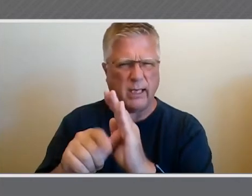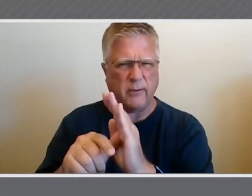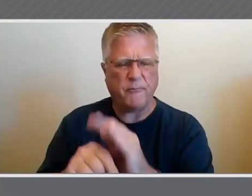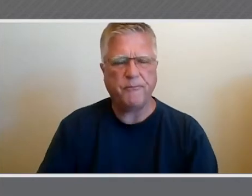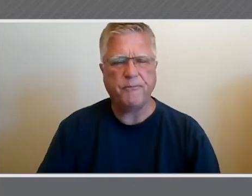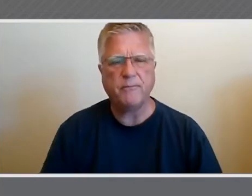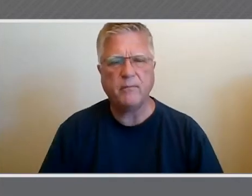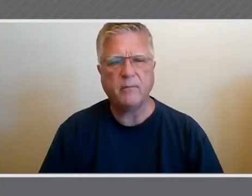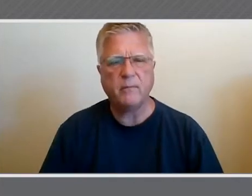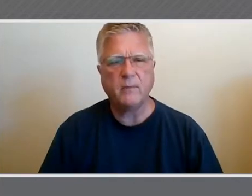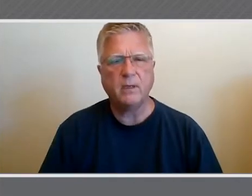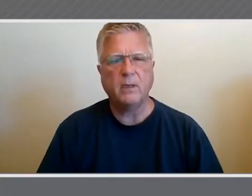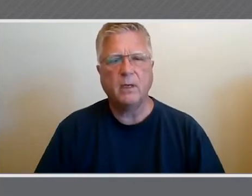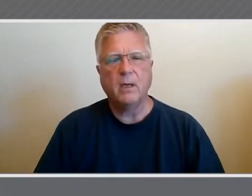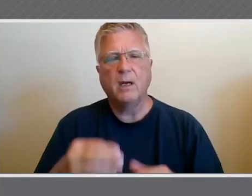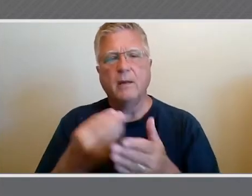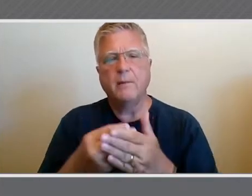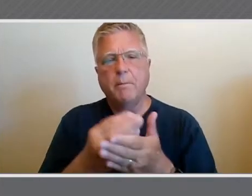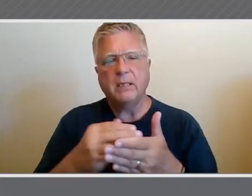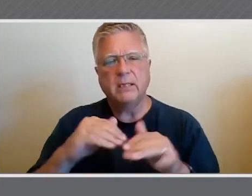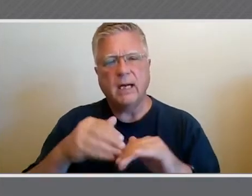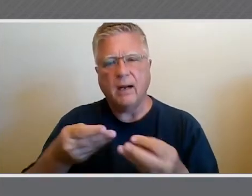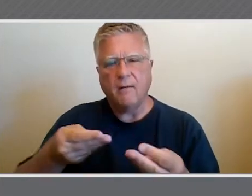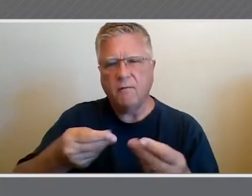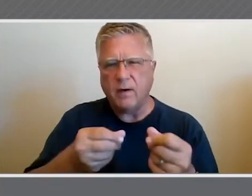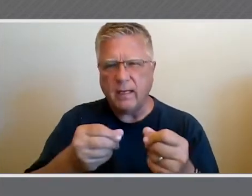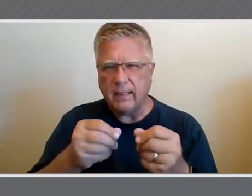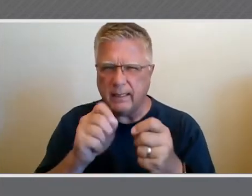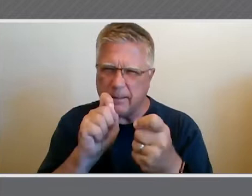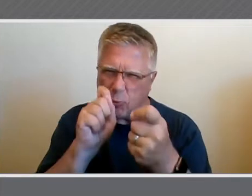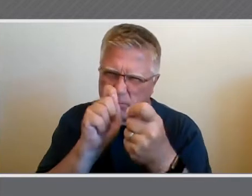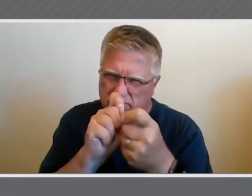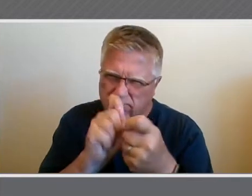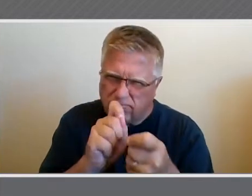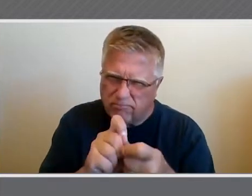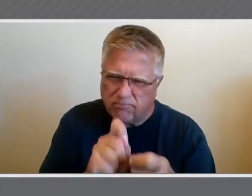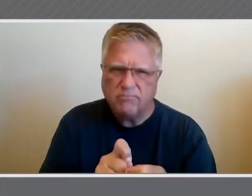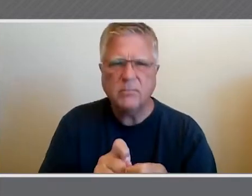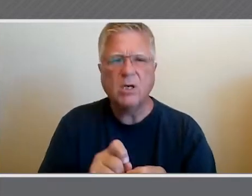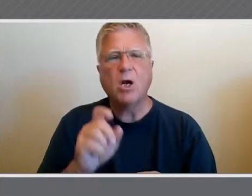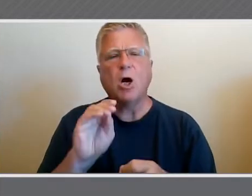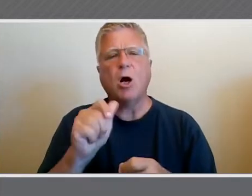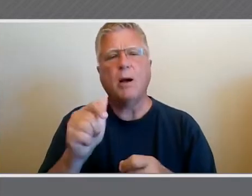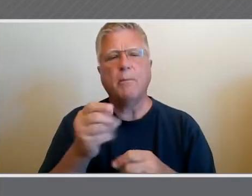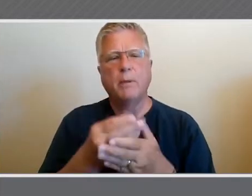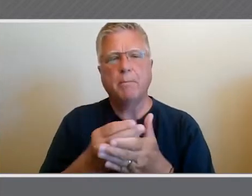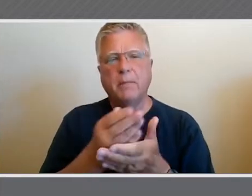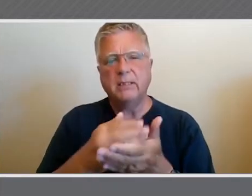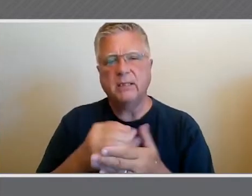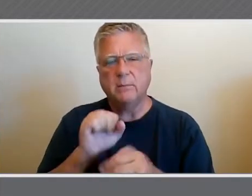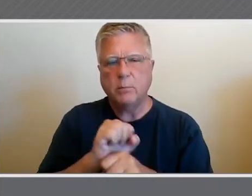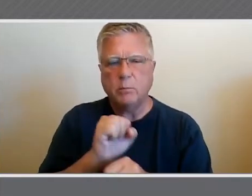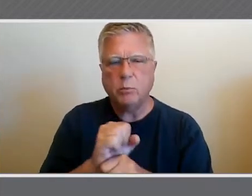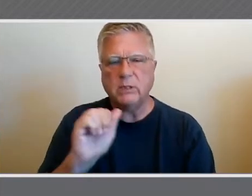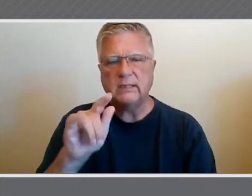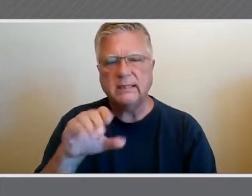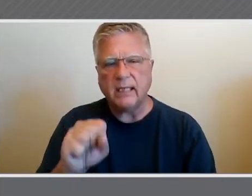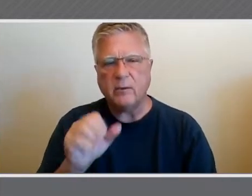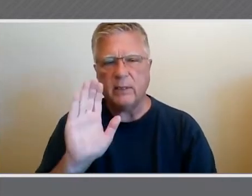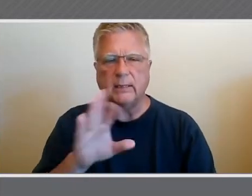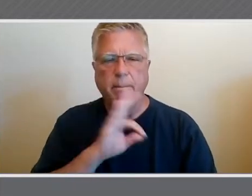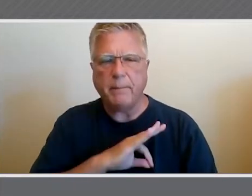So what does each budget fund? Getting more granular. The operating budget covers employee salaries and benefits, pension funding,